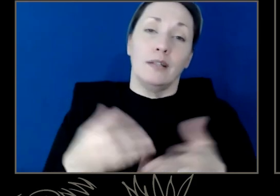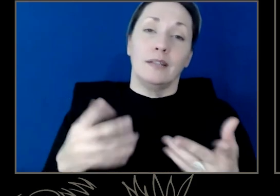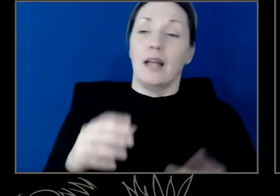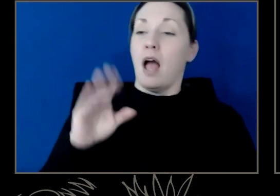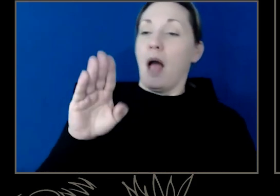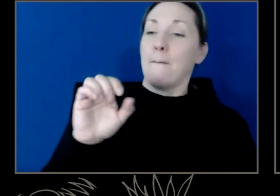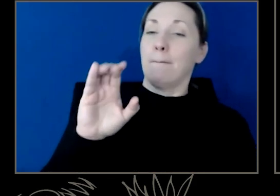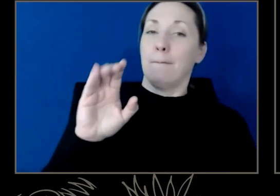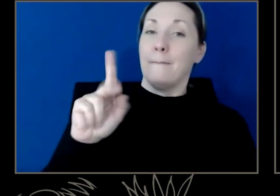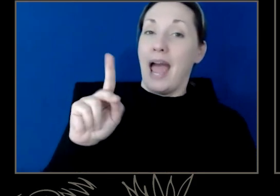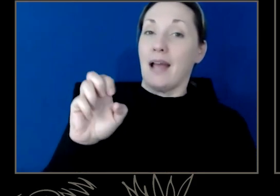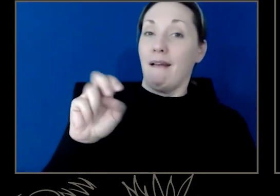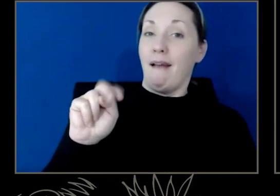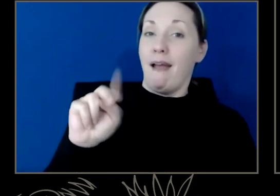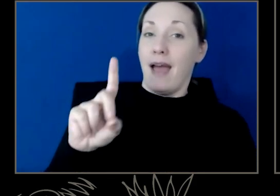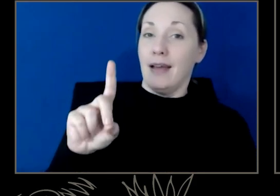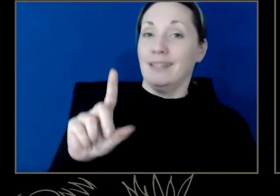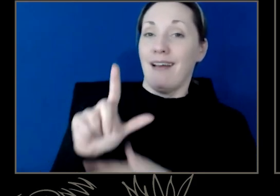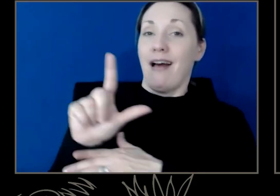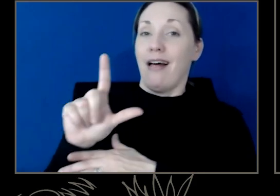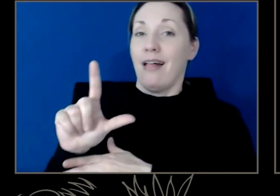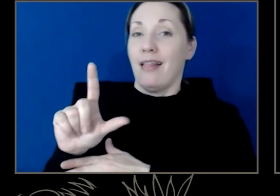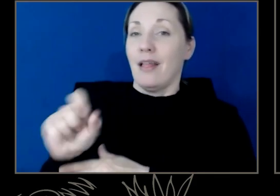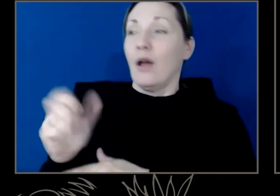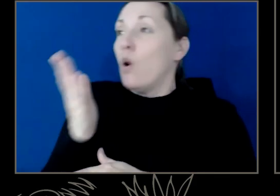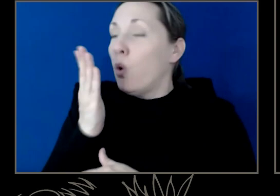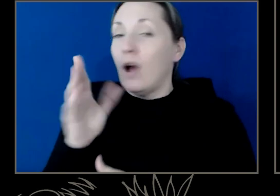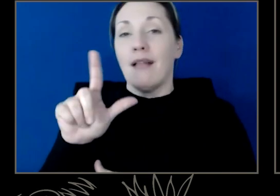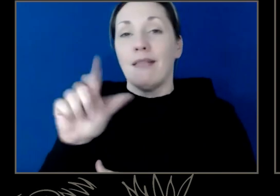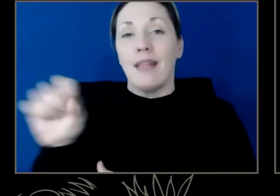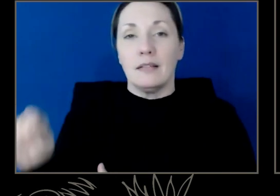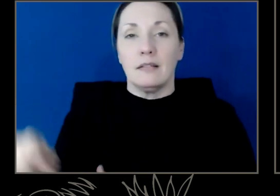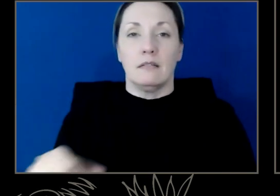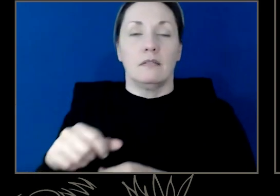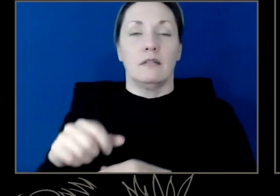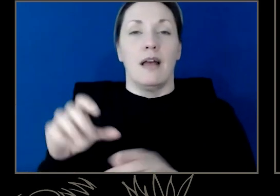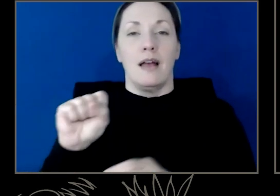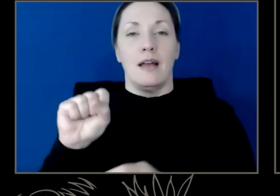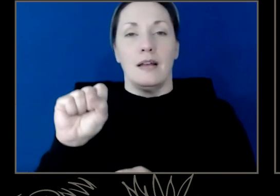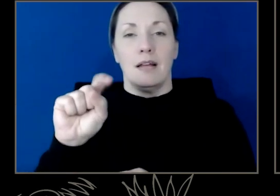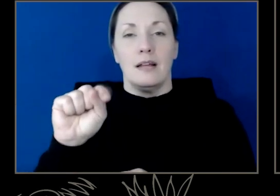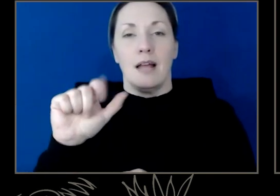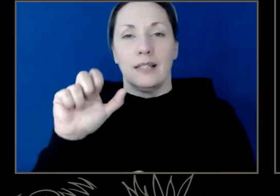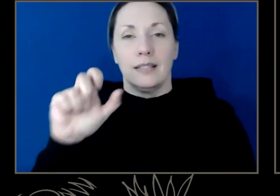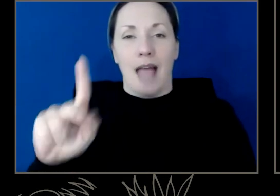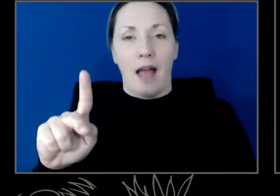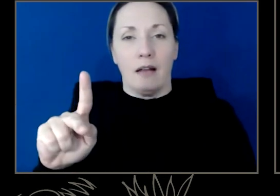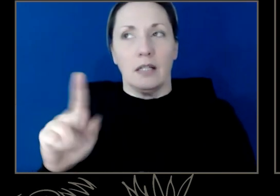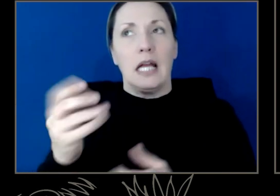And this stack is growing in popularity. I see a ton of like